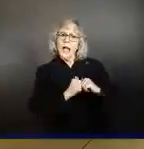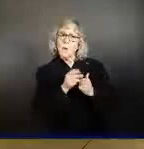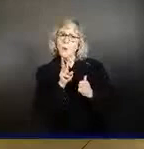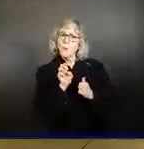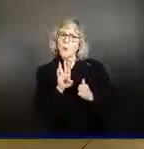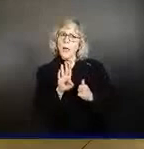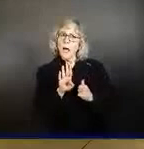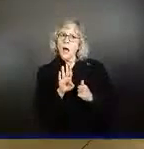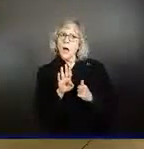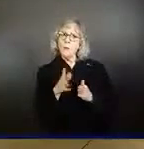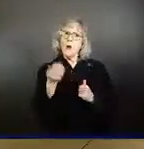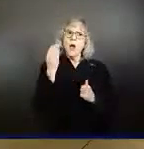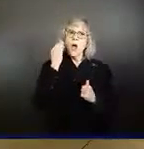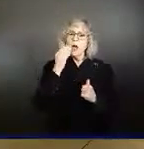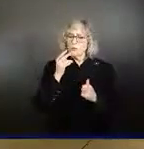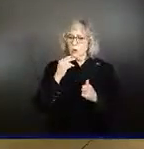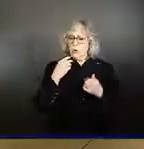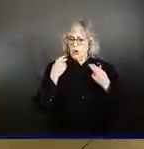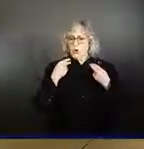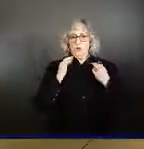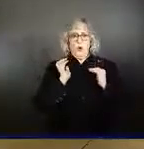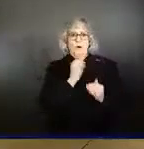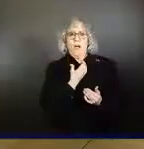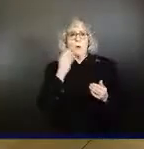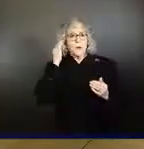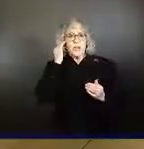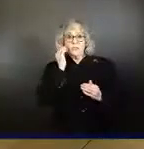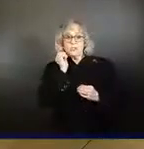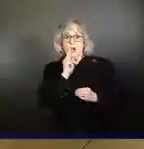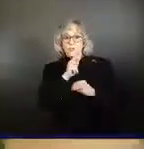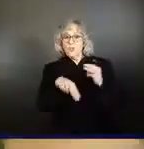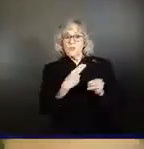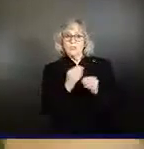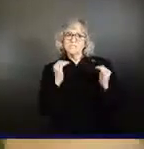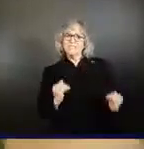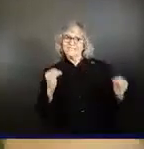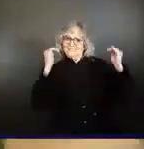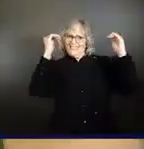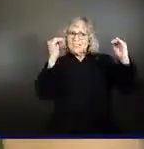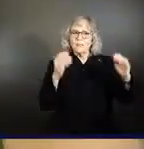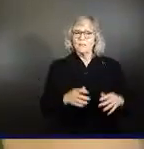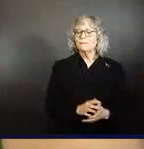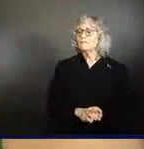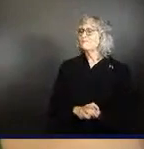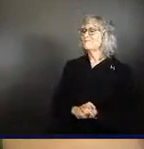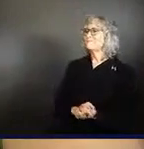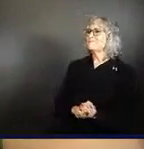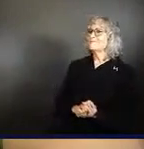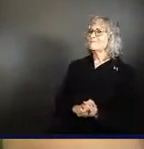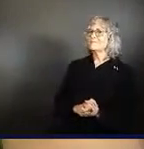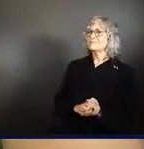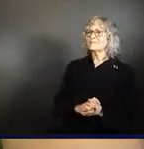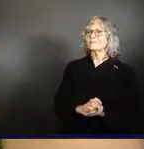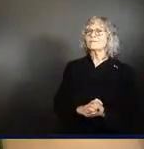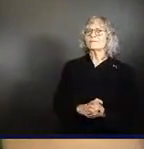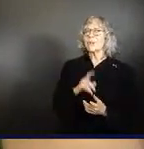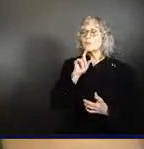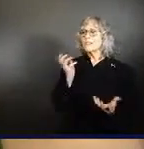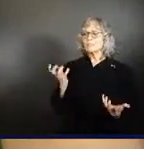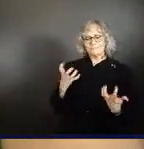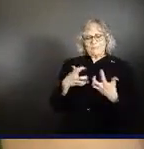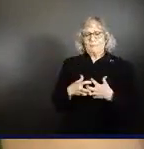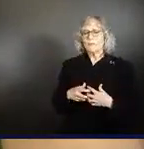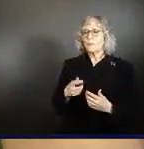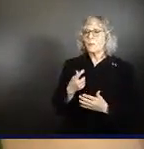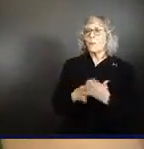humanity's knowledge of the universe to the next level? Well, it's really complementary to what we've